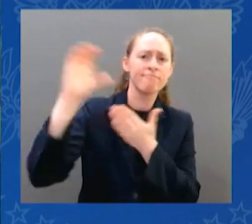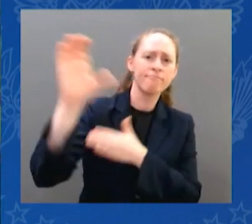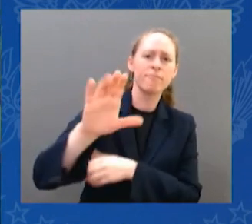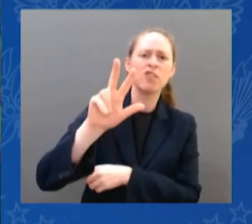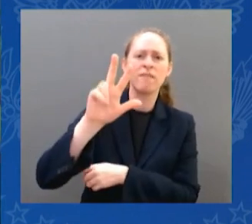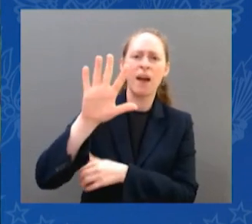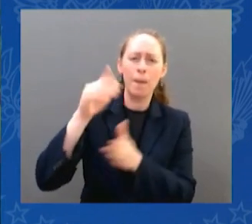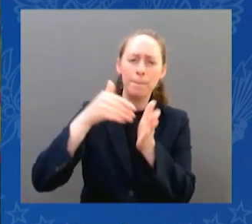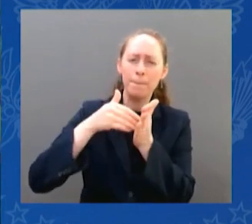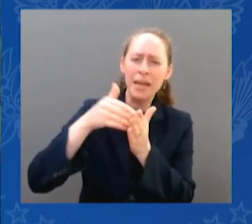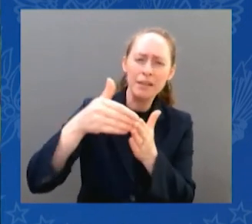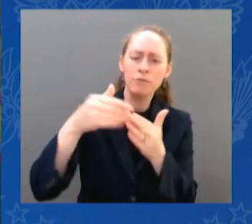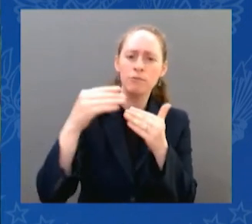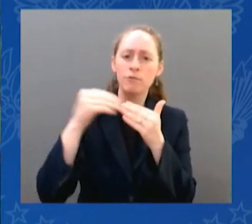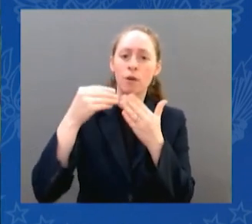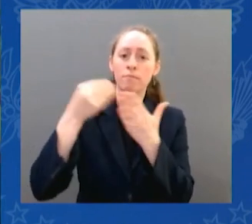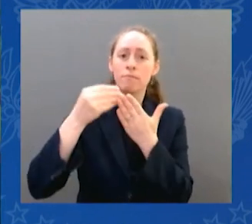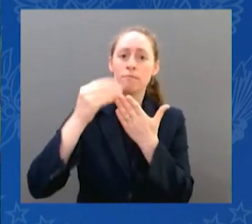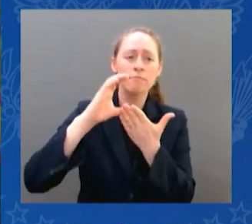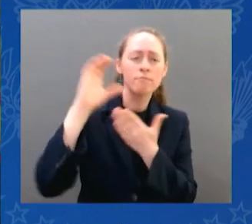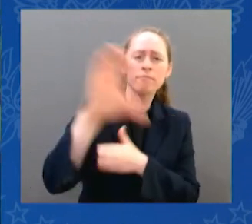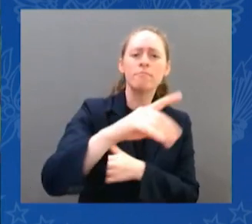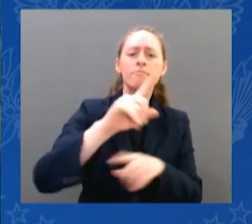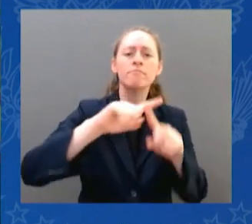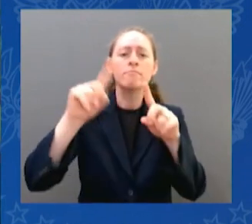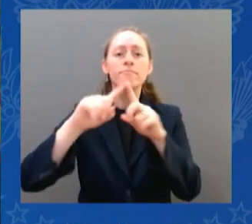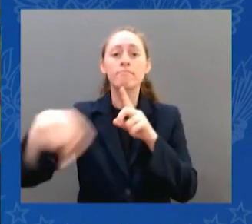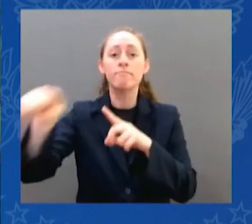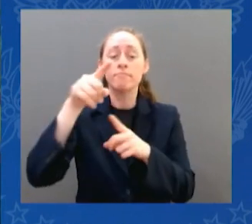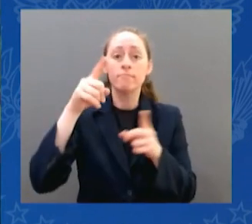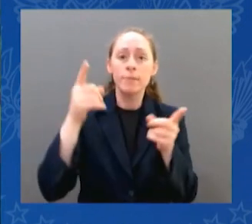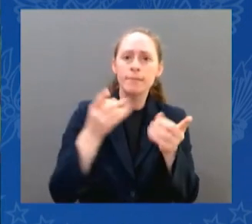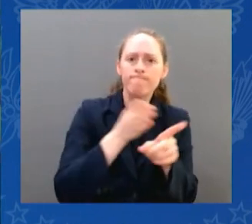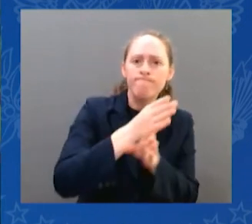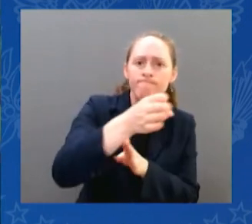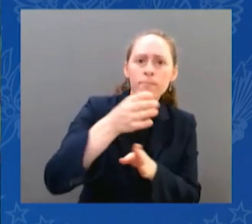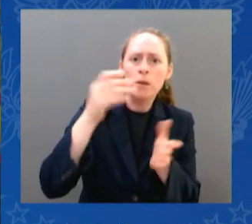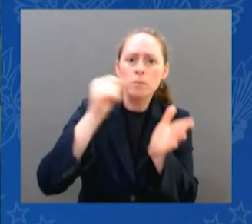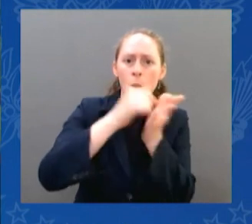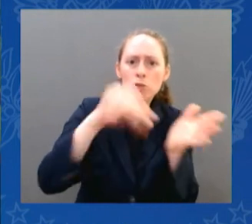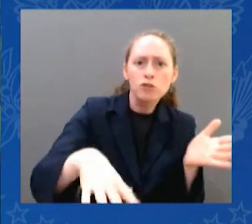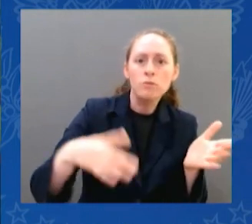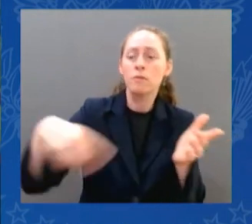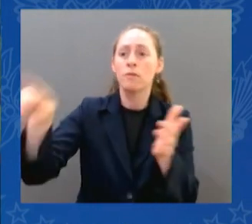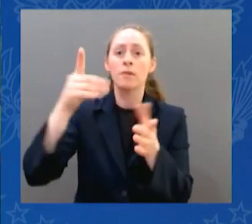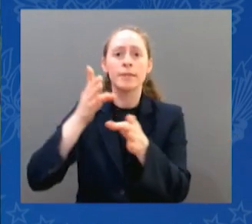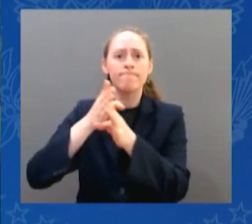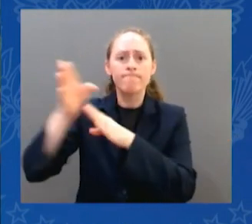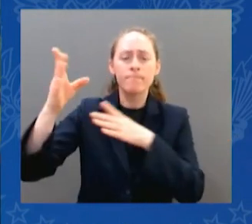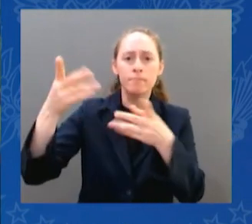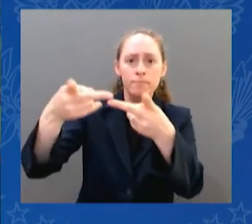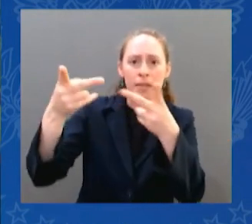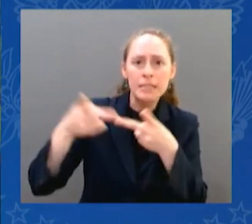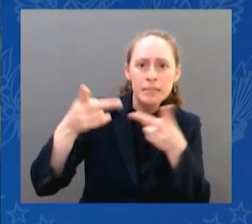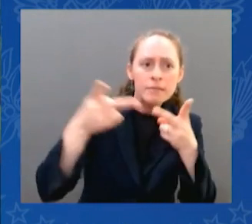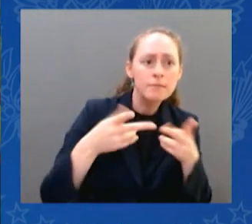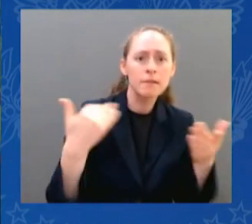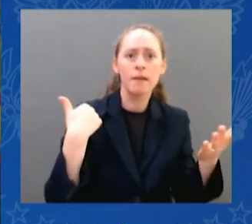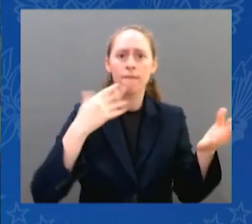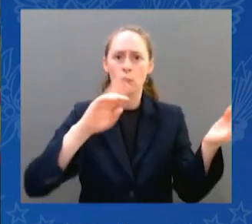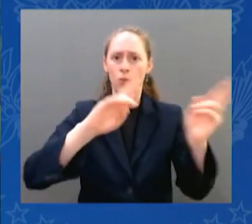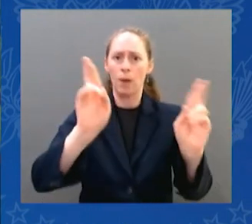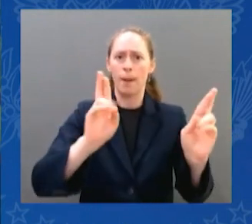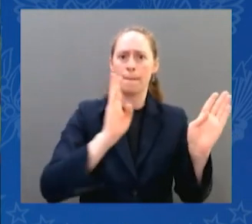space, and make sure that they can keep their staff safe from violence as well. And we also decided to mandate all insurance